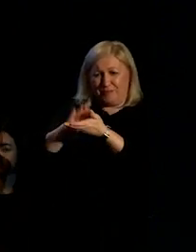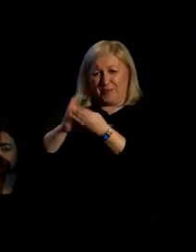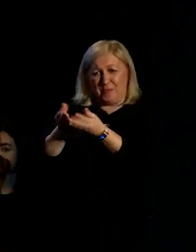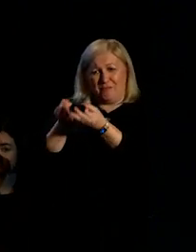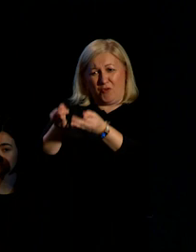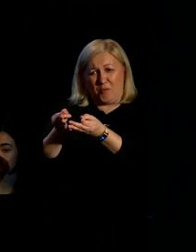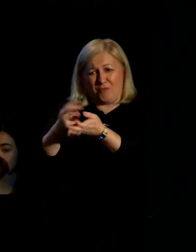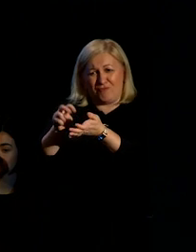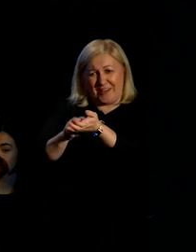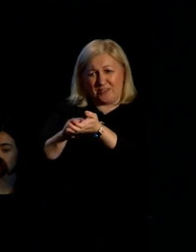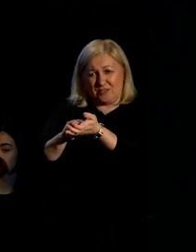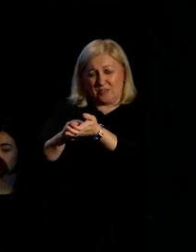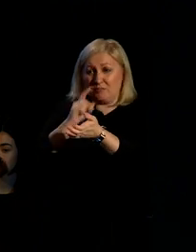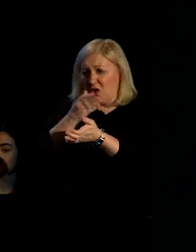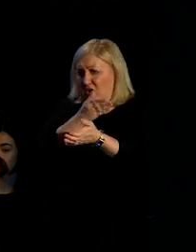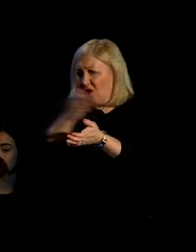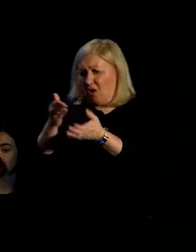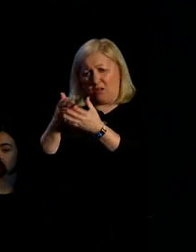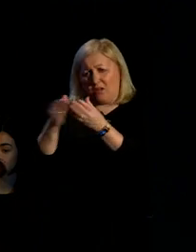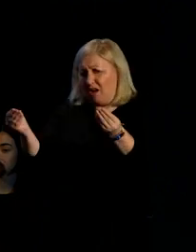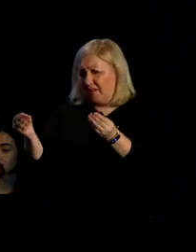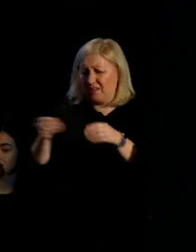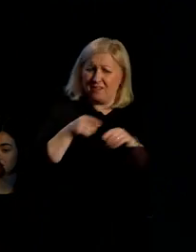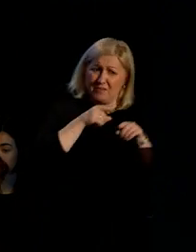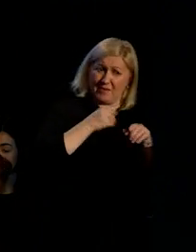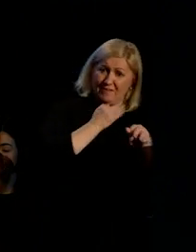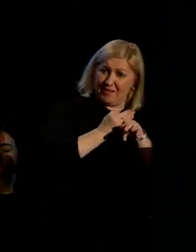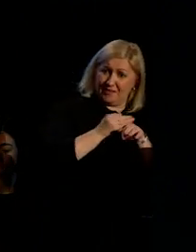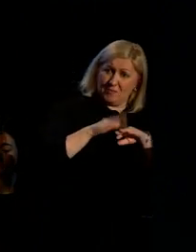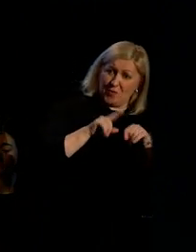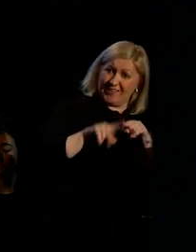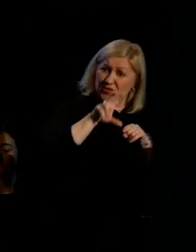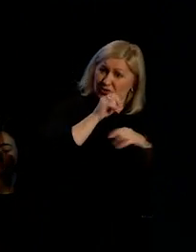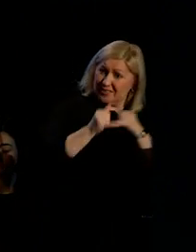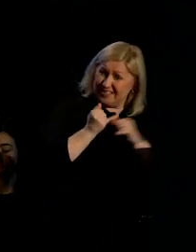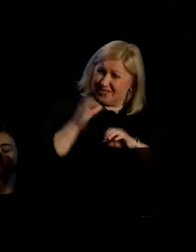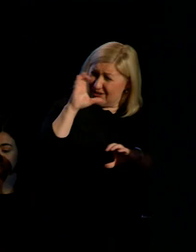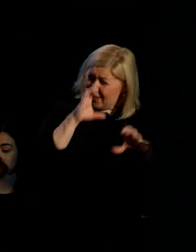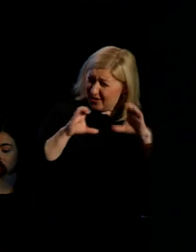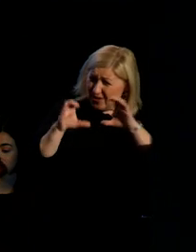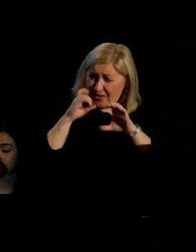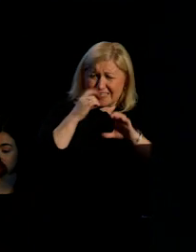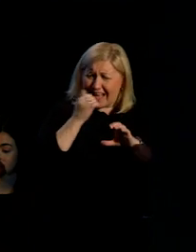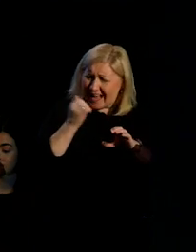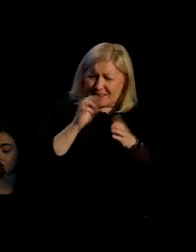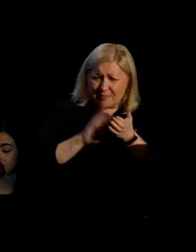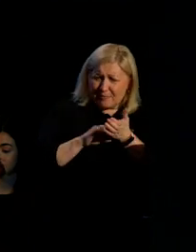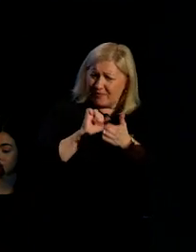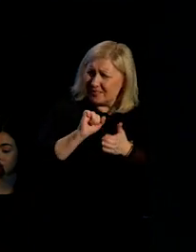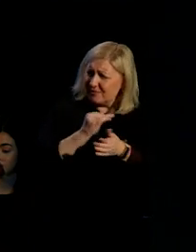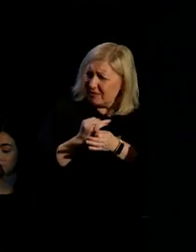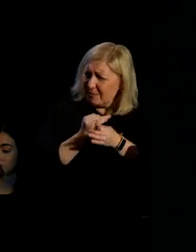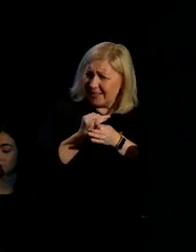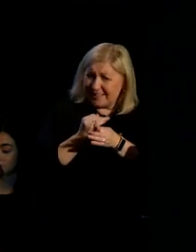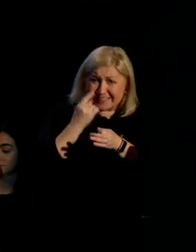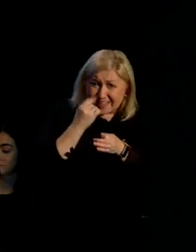disappeared. For more than 30 years, he searched for any one of his family who might have survived, but to date, no